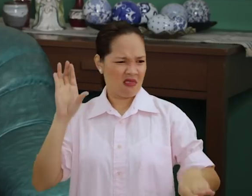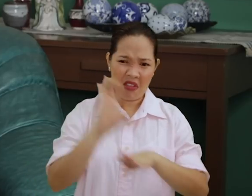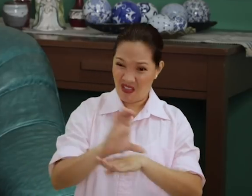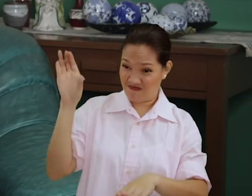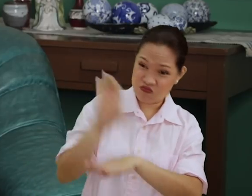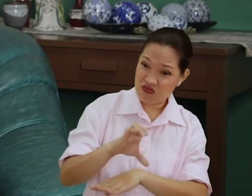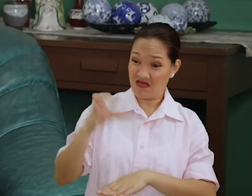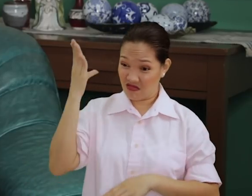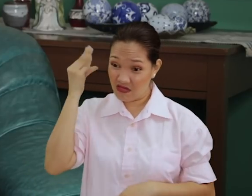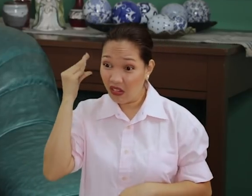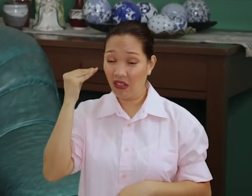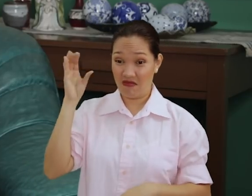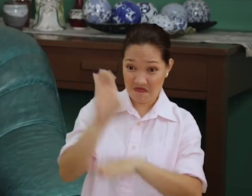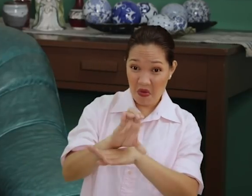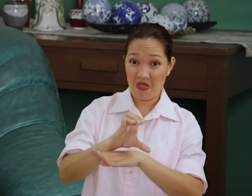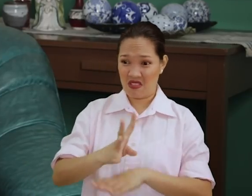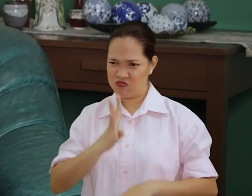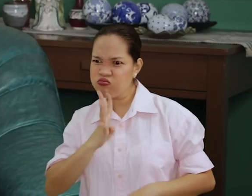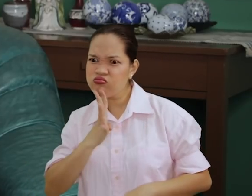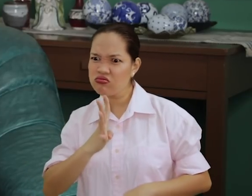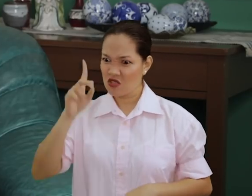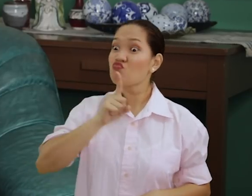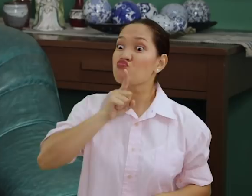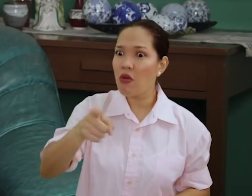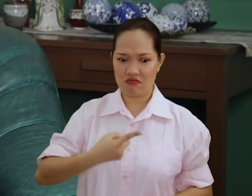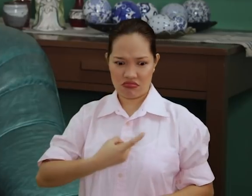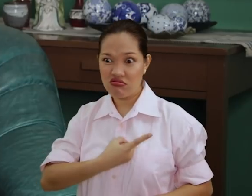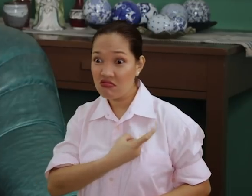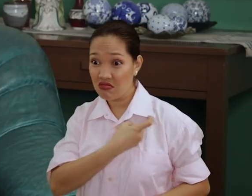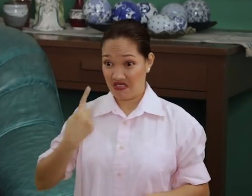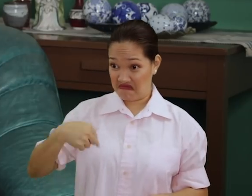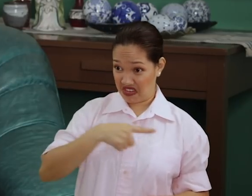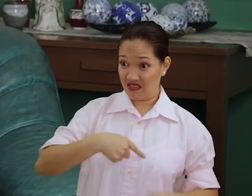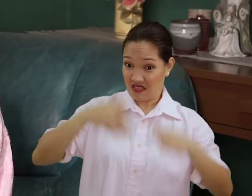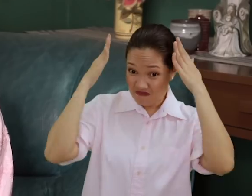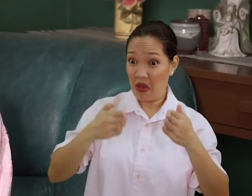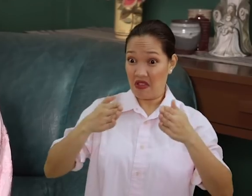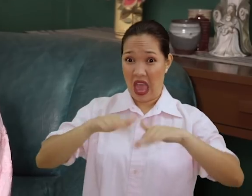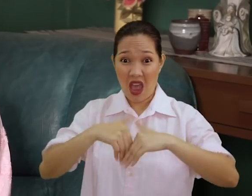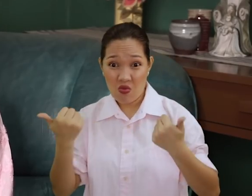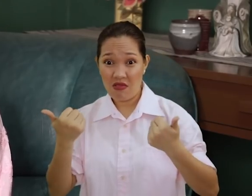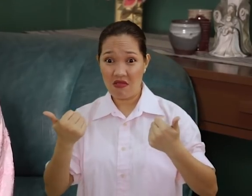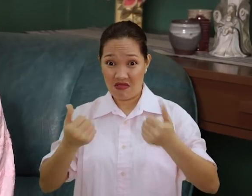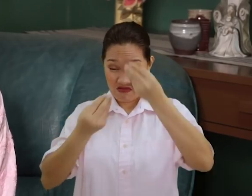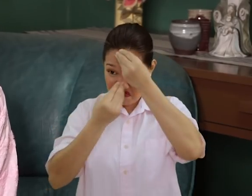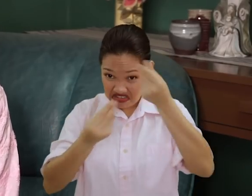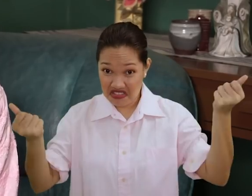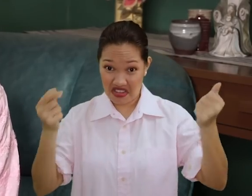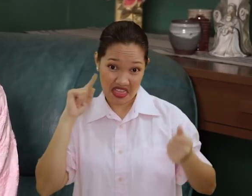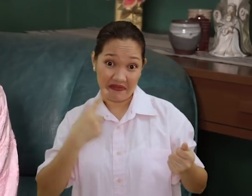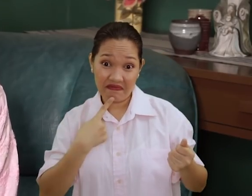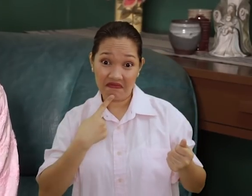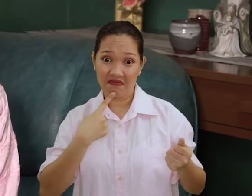matters most, and that is the deaf person, the deaf man. A medicalized reading of